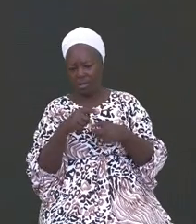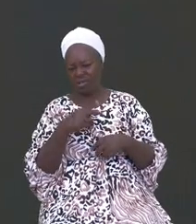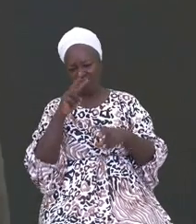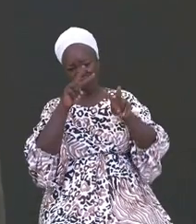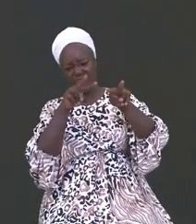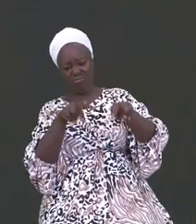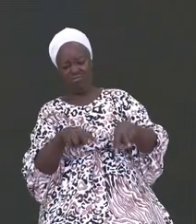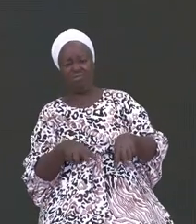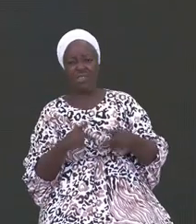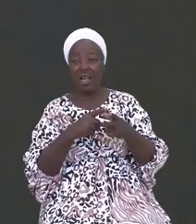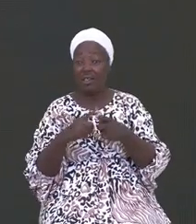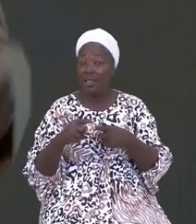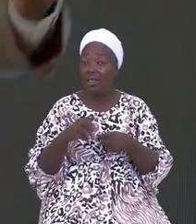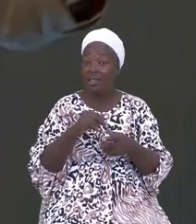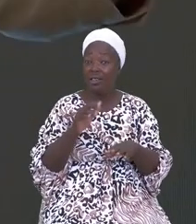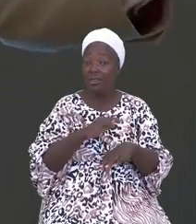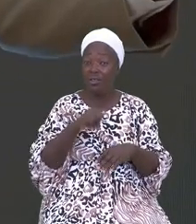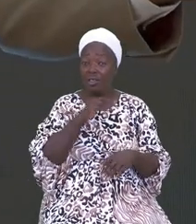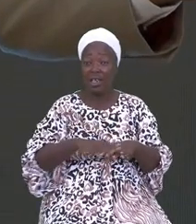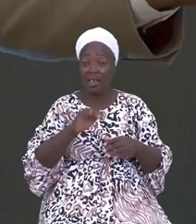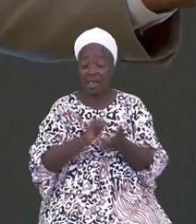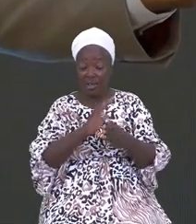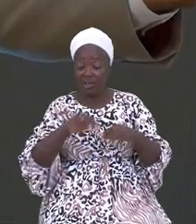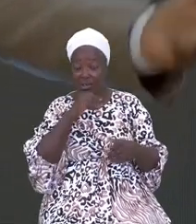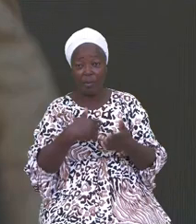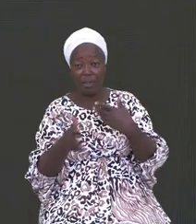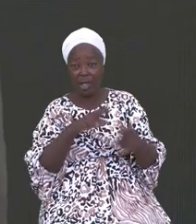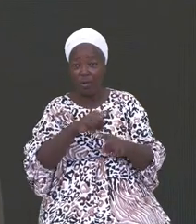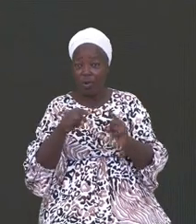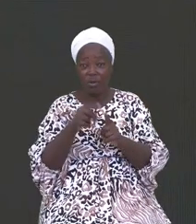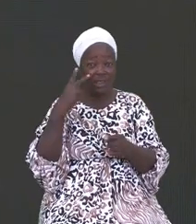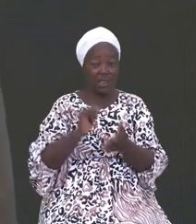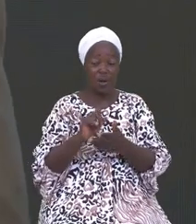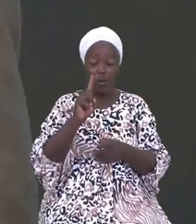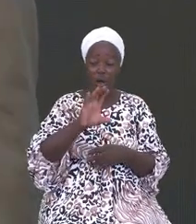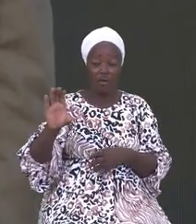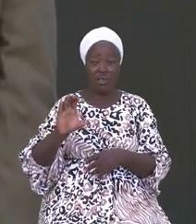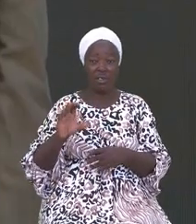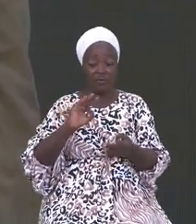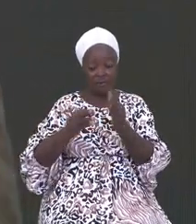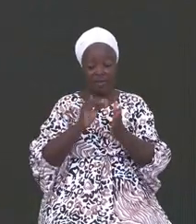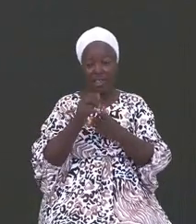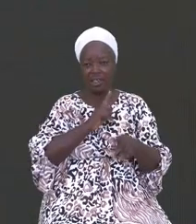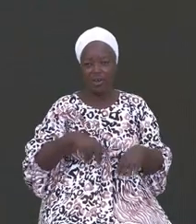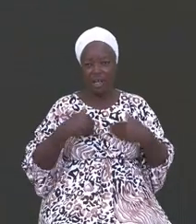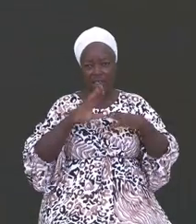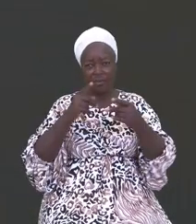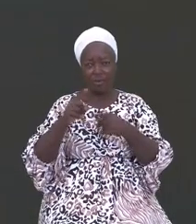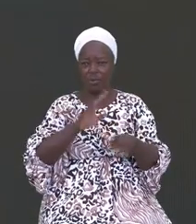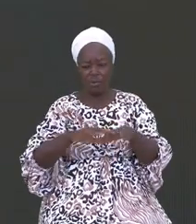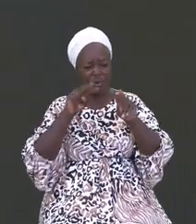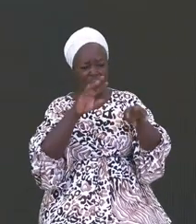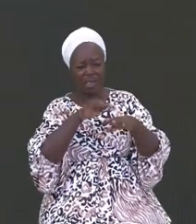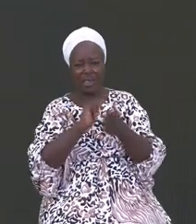you, that one does not matter. When you see the 100-fold the Lord has given you, don't look at the persecution,